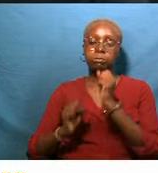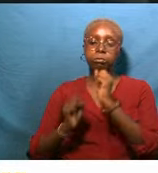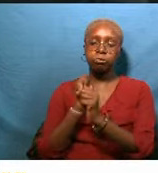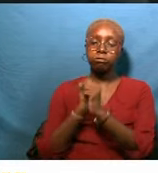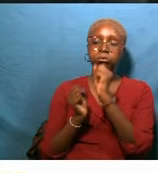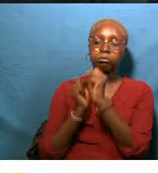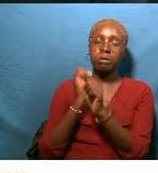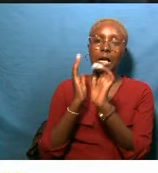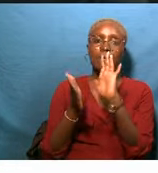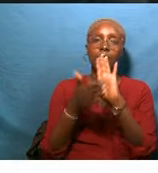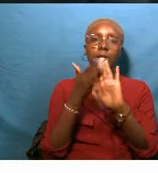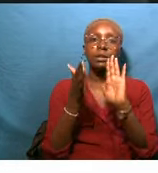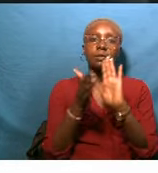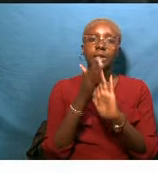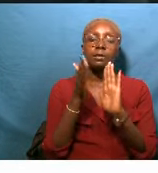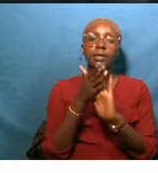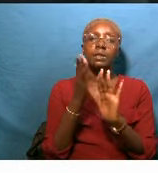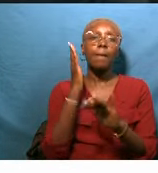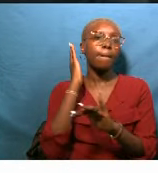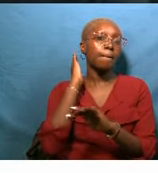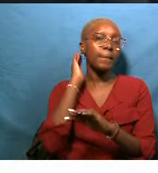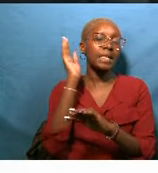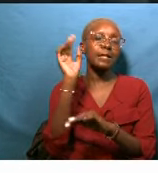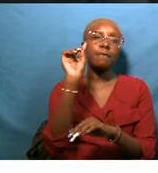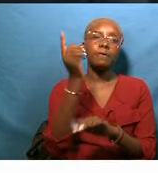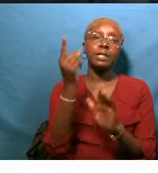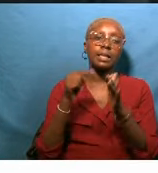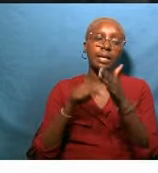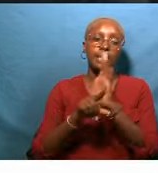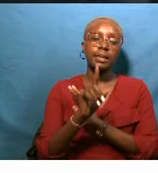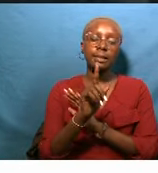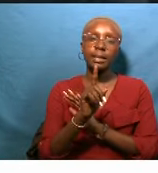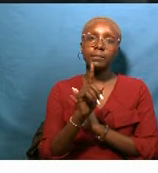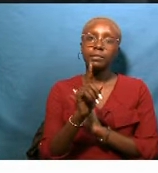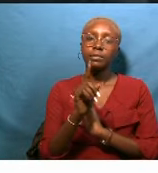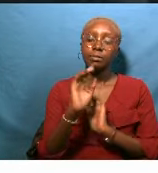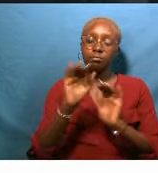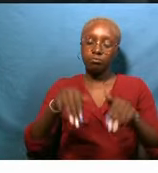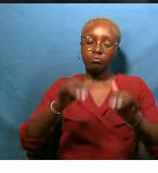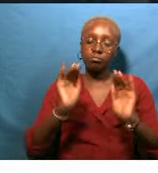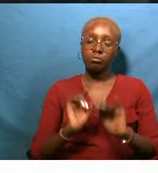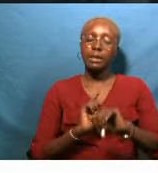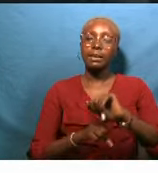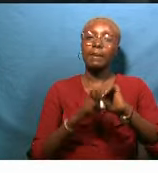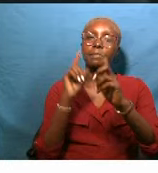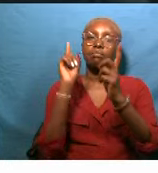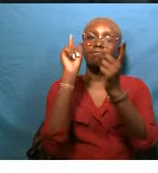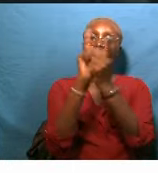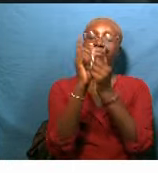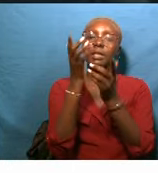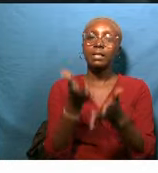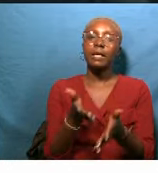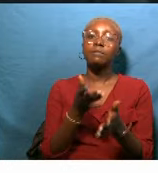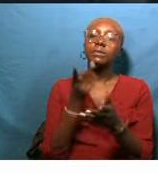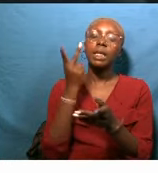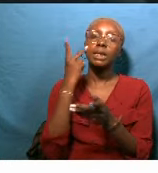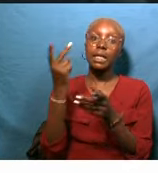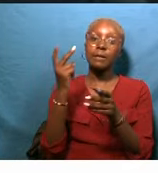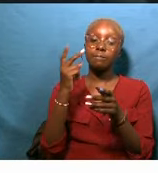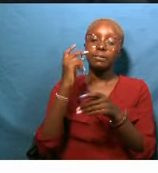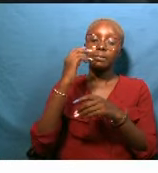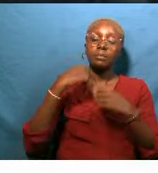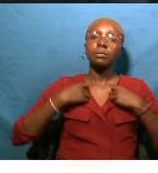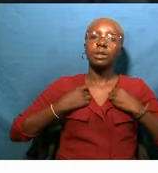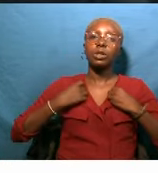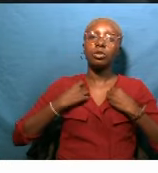outrun, but he was the first to enter inside the tomb when he arrived. He saw the linen scattered,